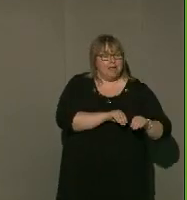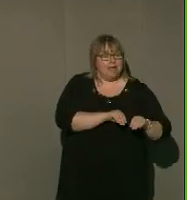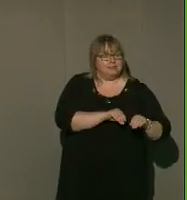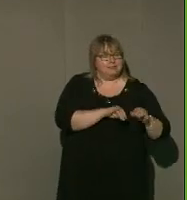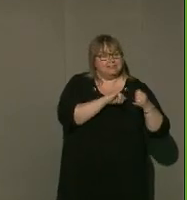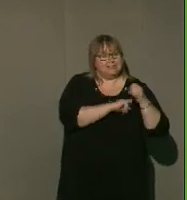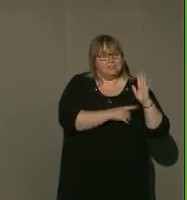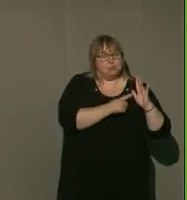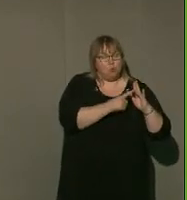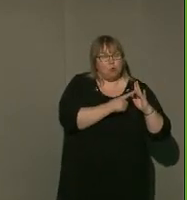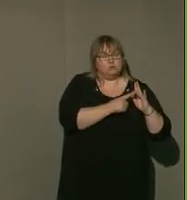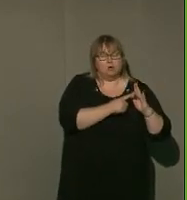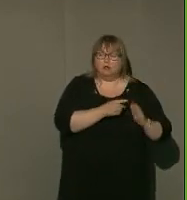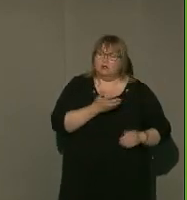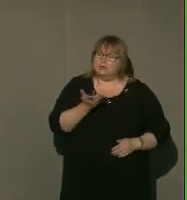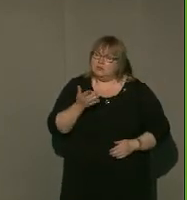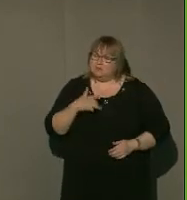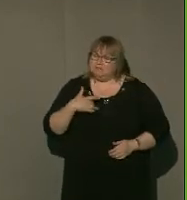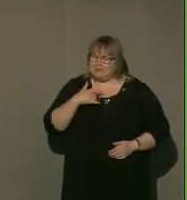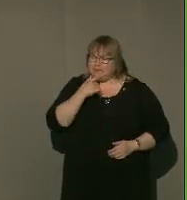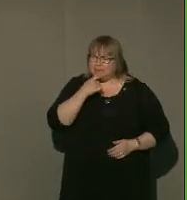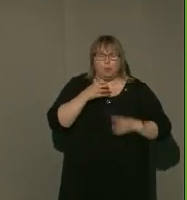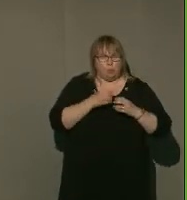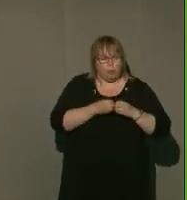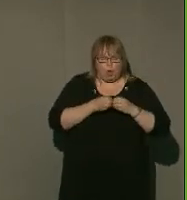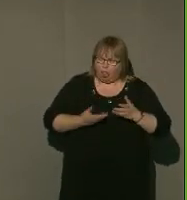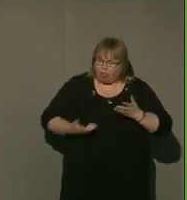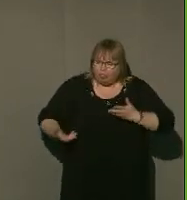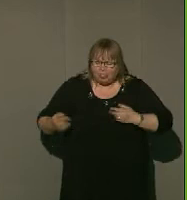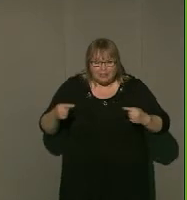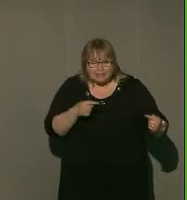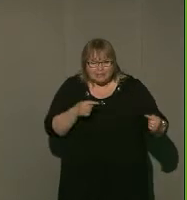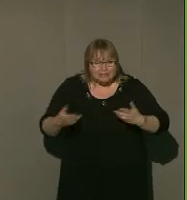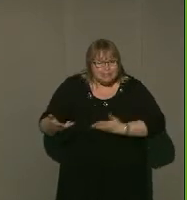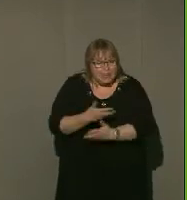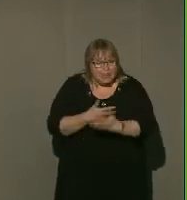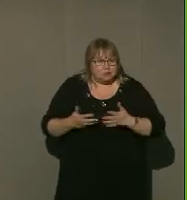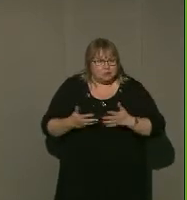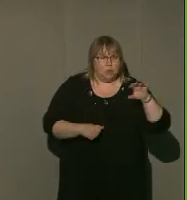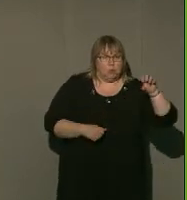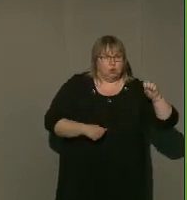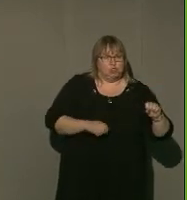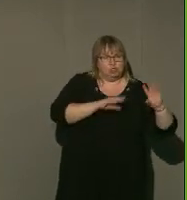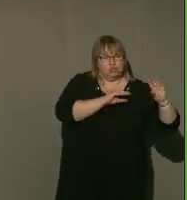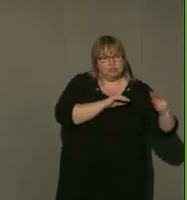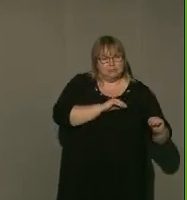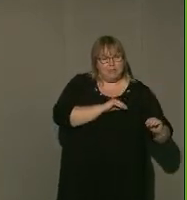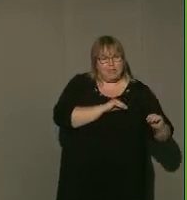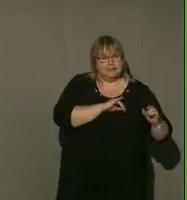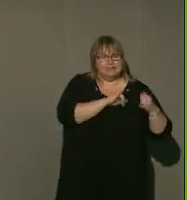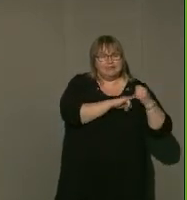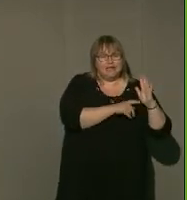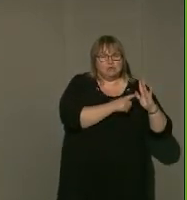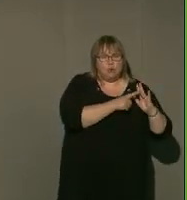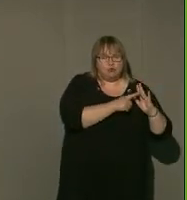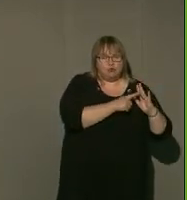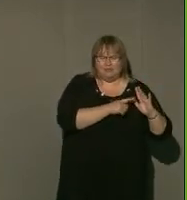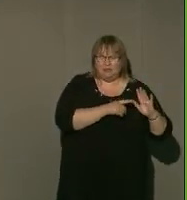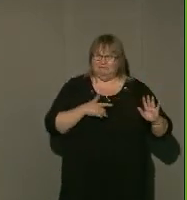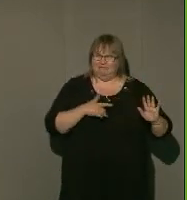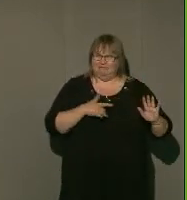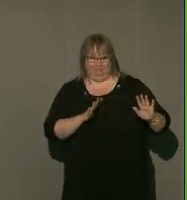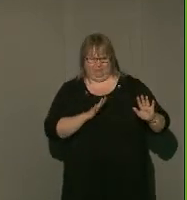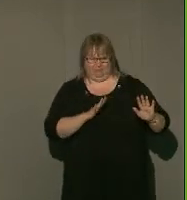Essentially, if you think, yes, this is worth debating, you will vote to suspend standing orders. If you think, no, this is not a good